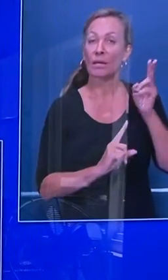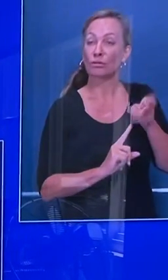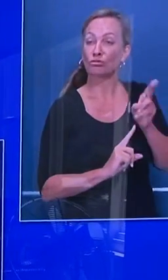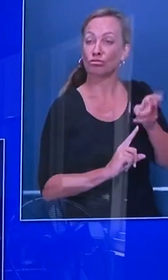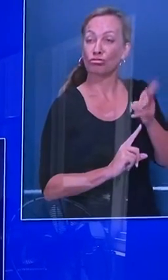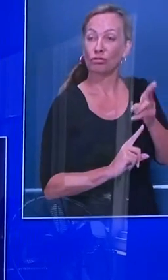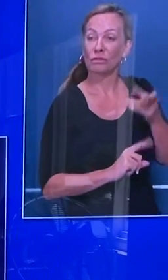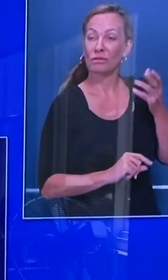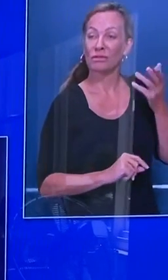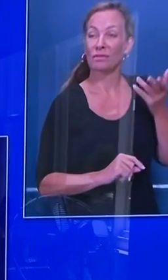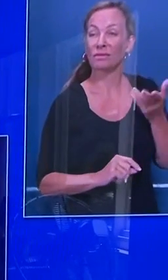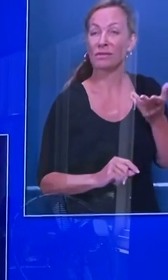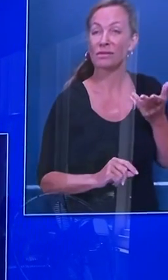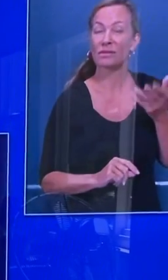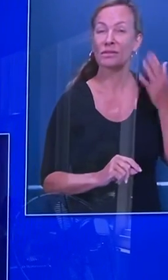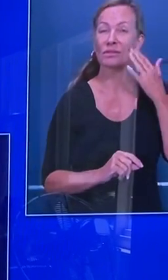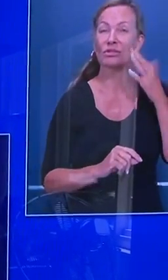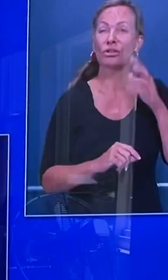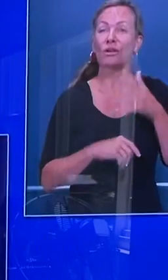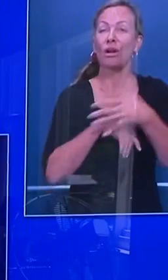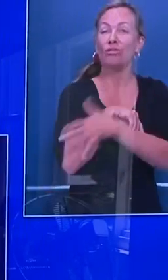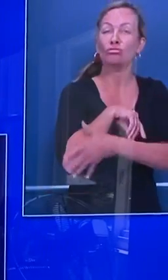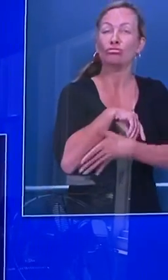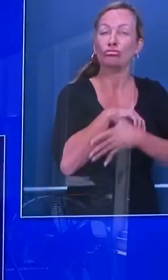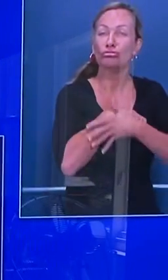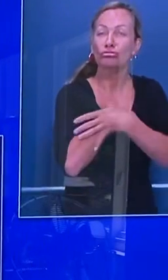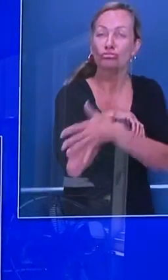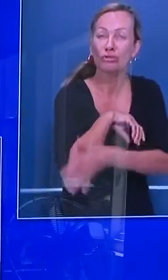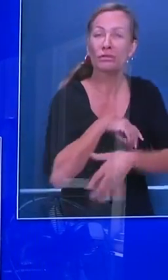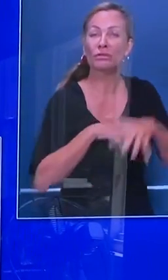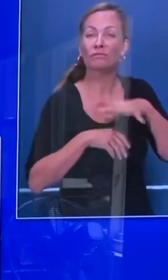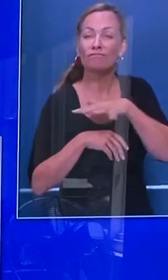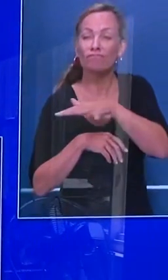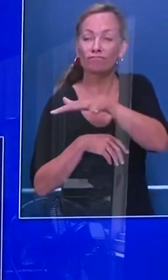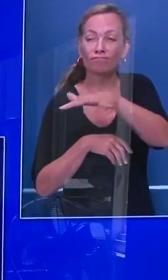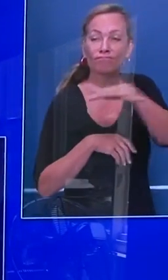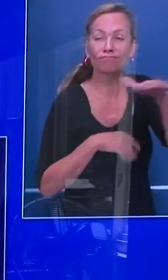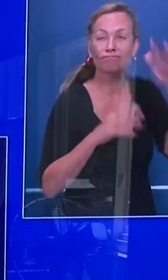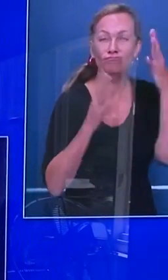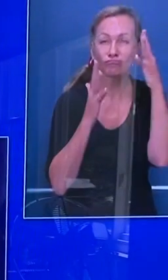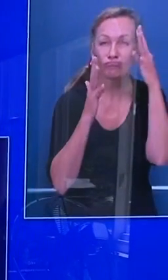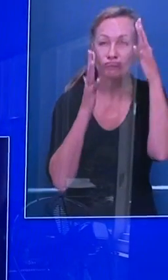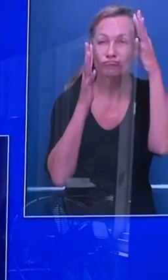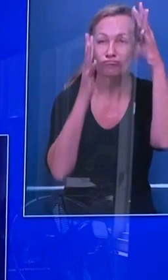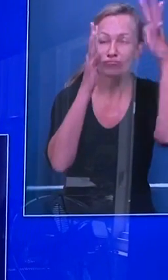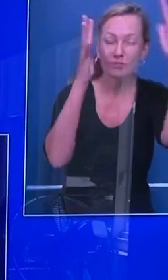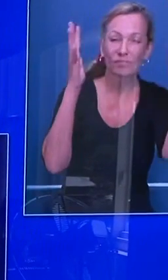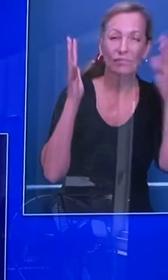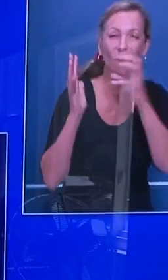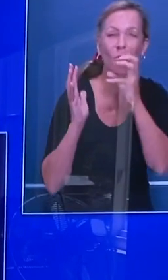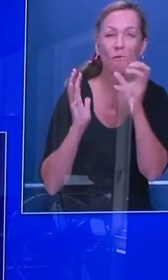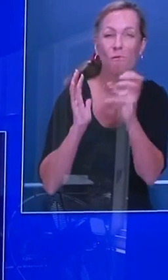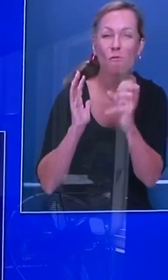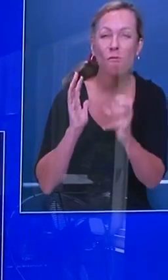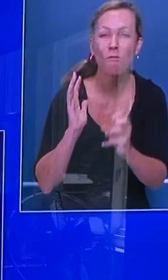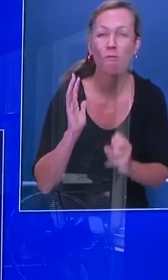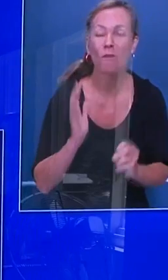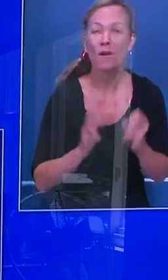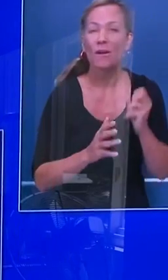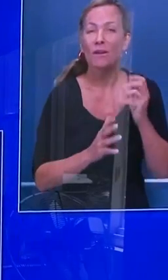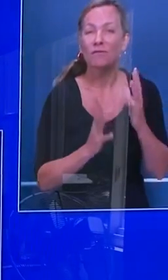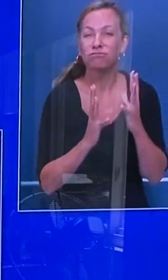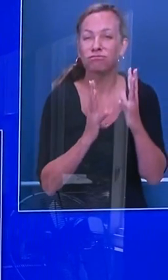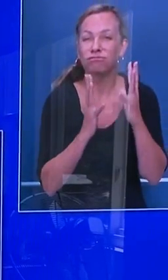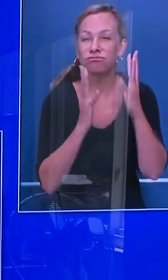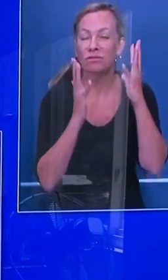from significant fires along our coast, though 13% contained, not where we need to be. I just want folks to know down